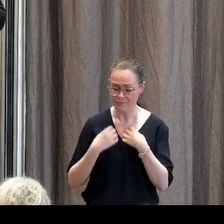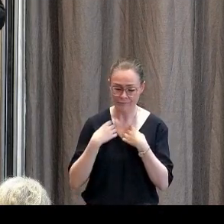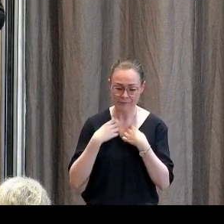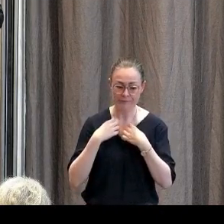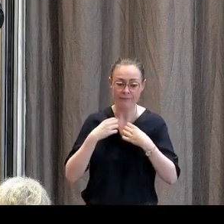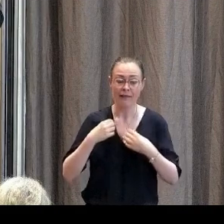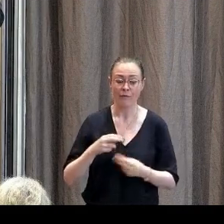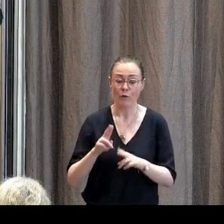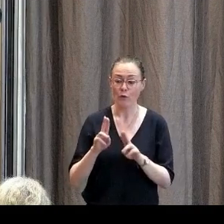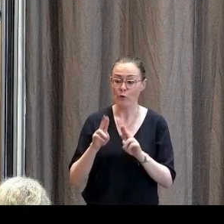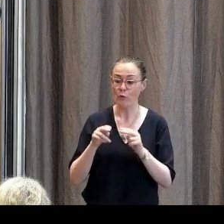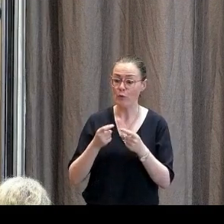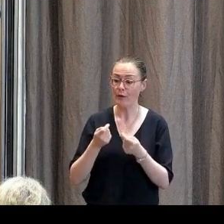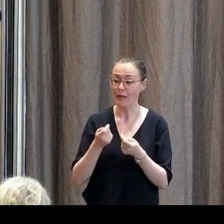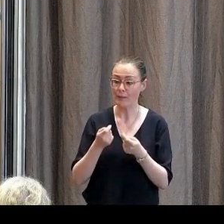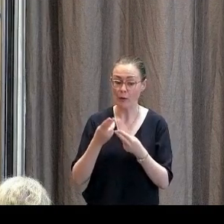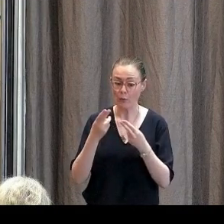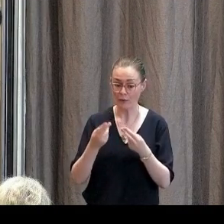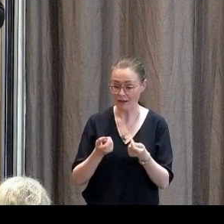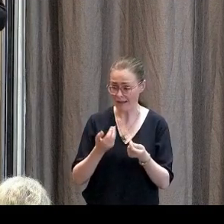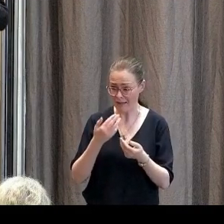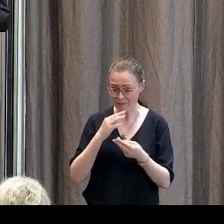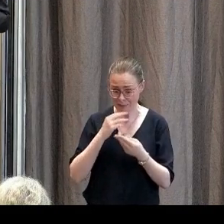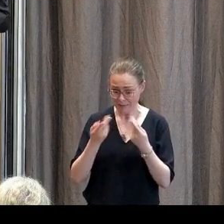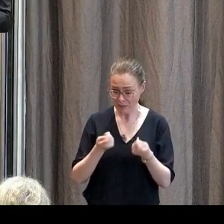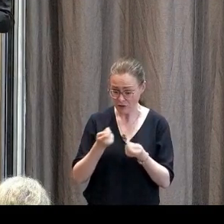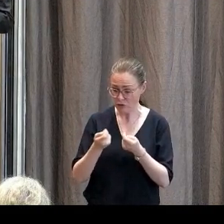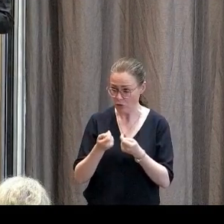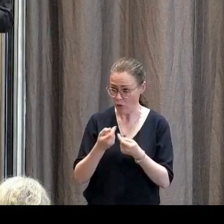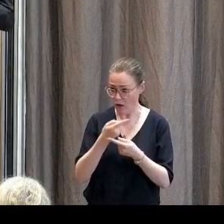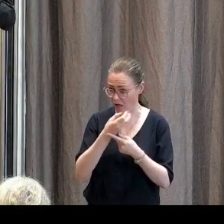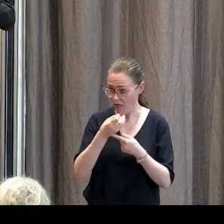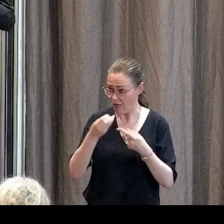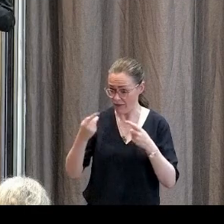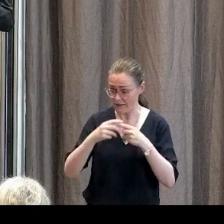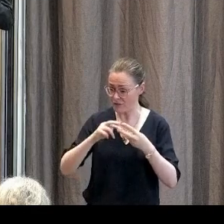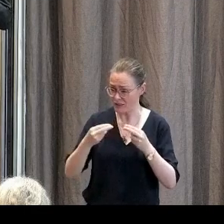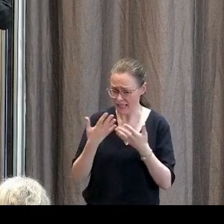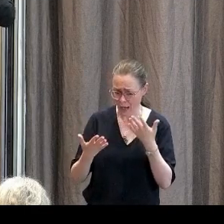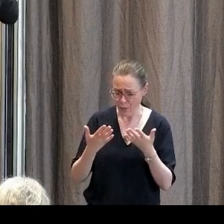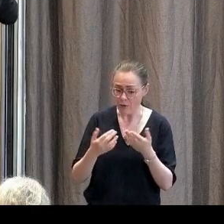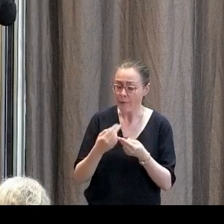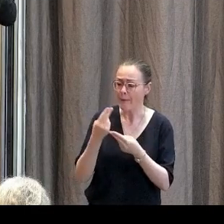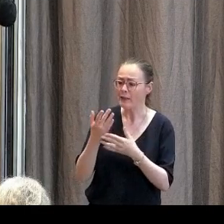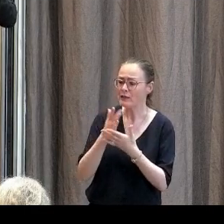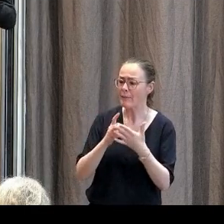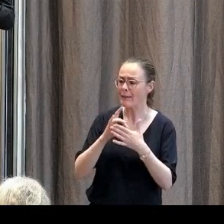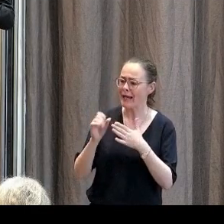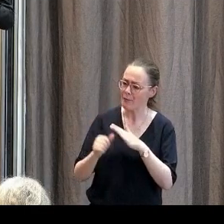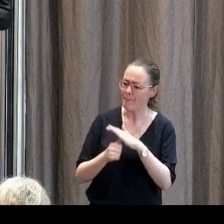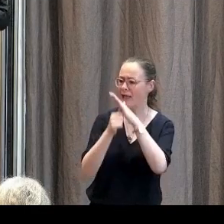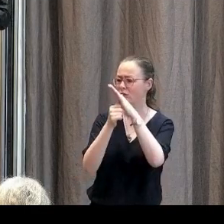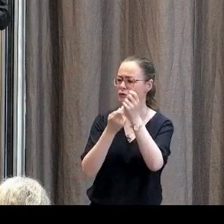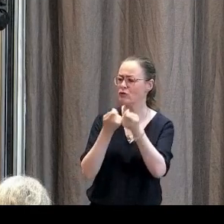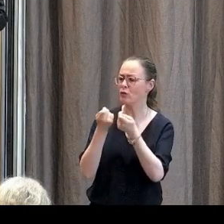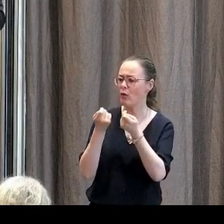Our new therapy would need to control hundreds of genes. How can you do that? Well, you need some sort of a master controller,